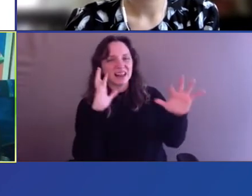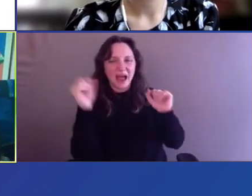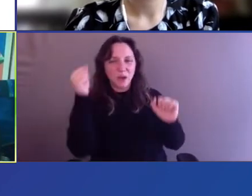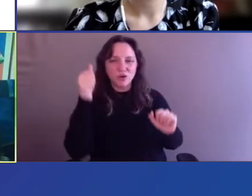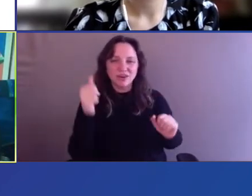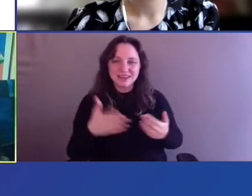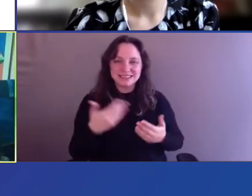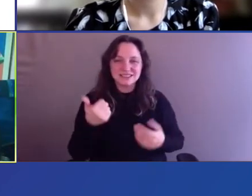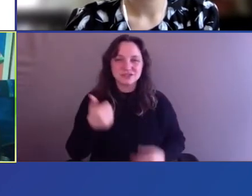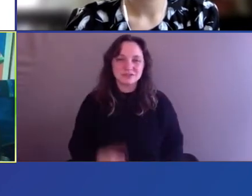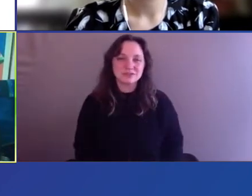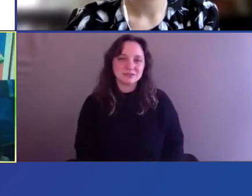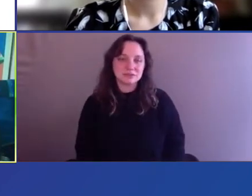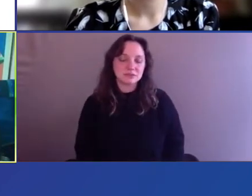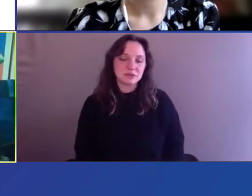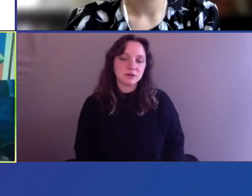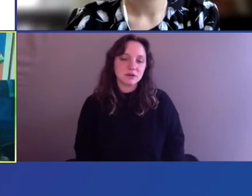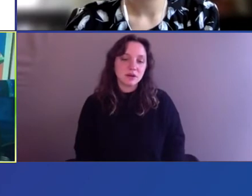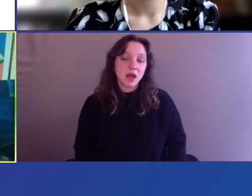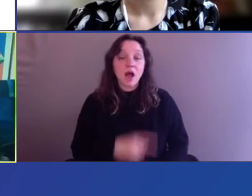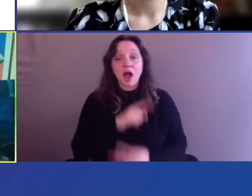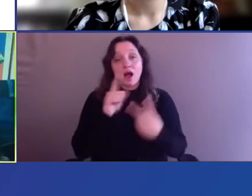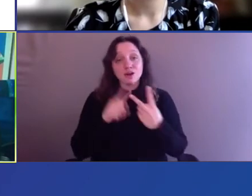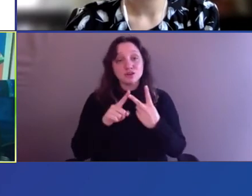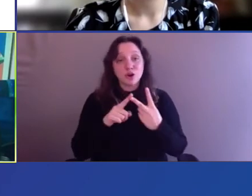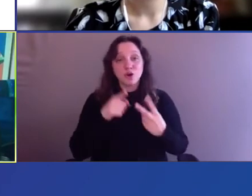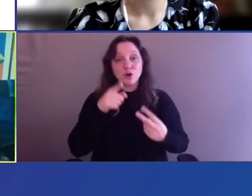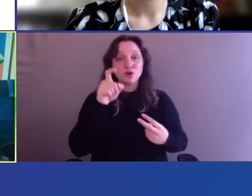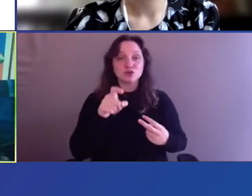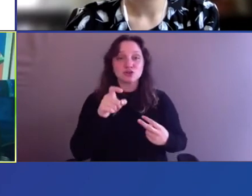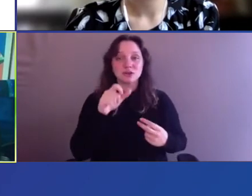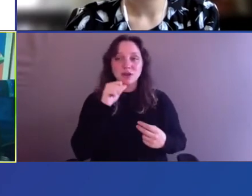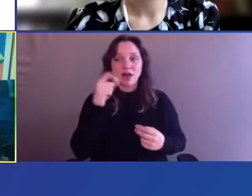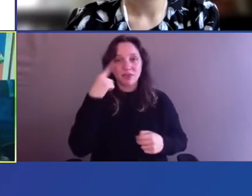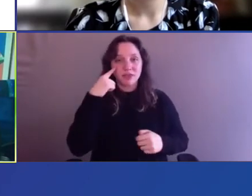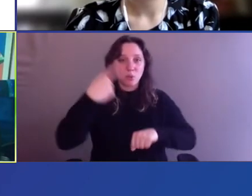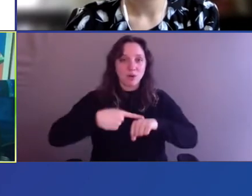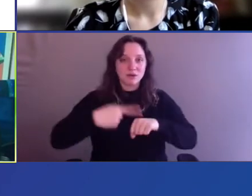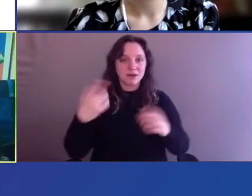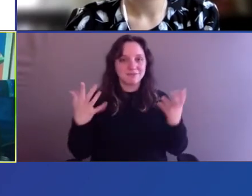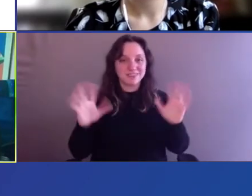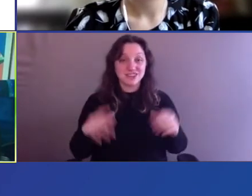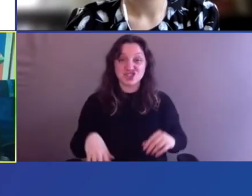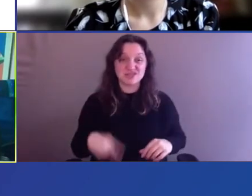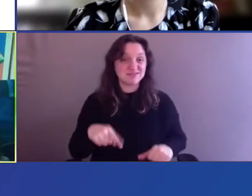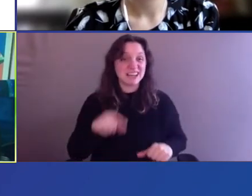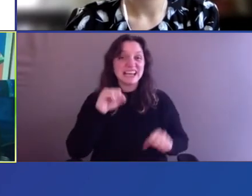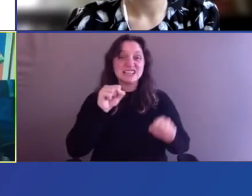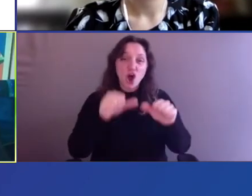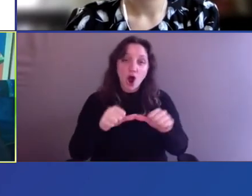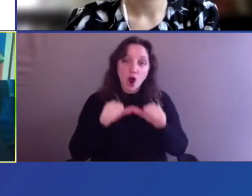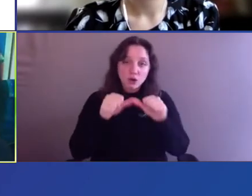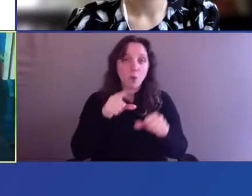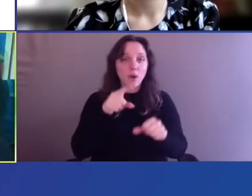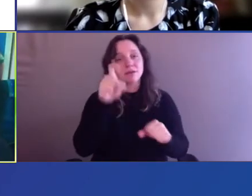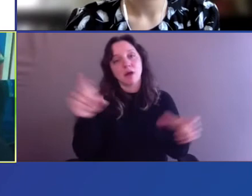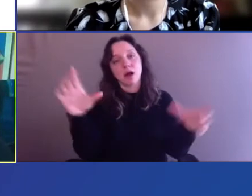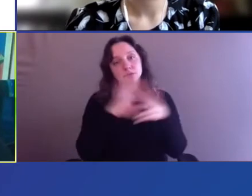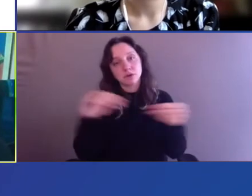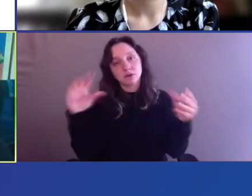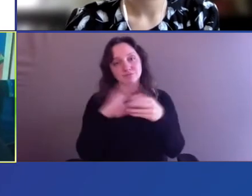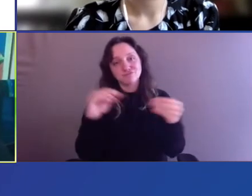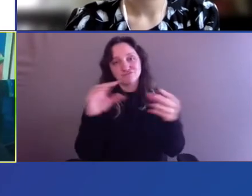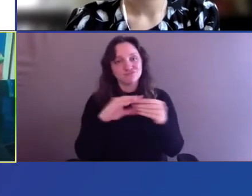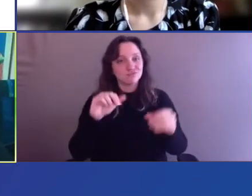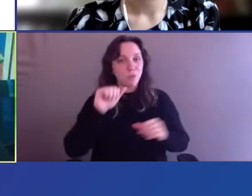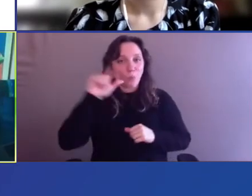where this stuff is so hard. In other words, it's ongoing. We have to keep talking about it all the time. We just keep